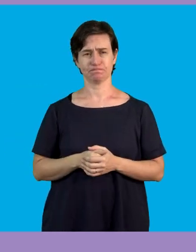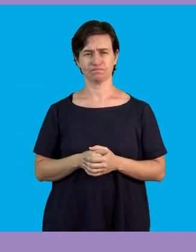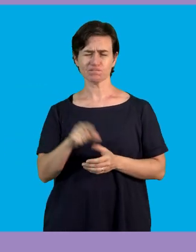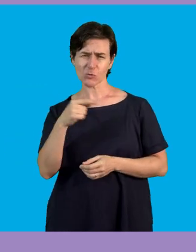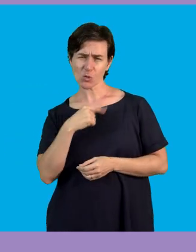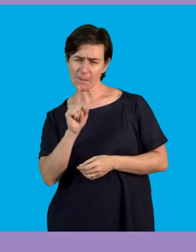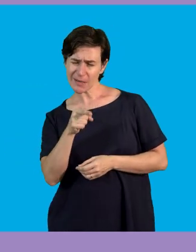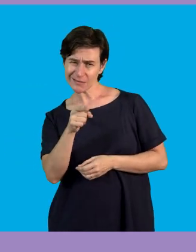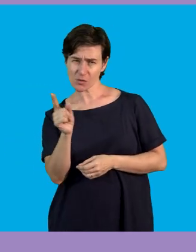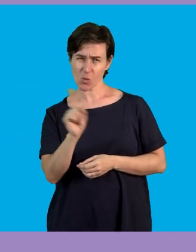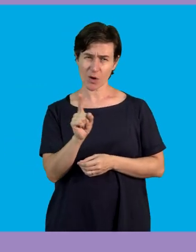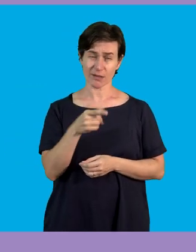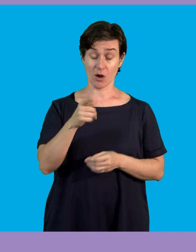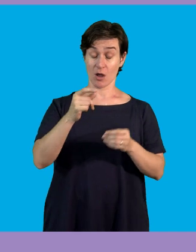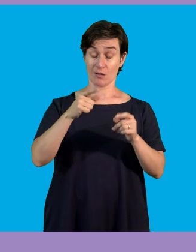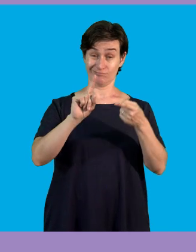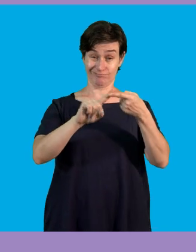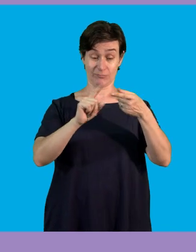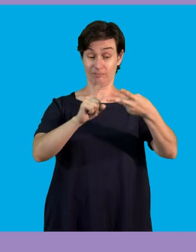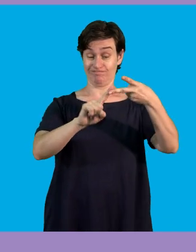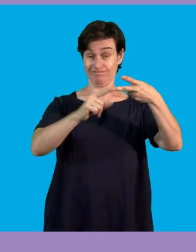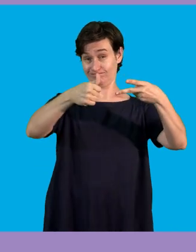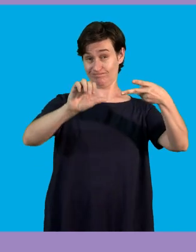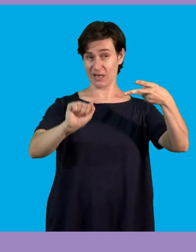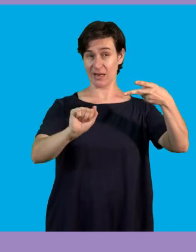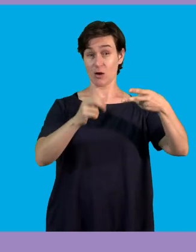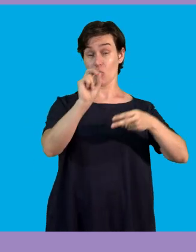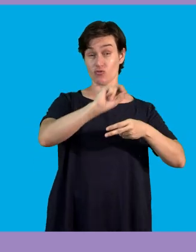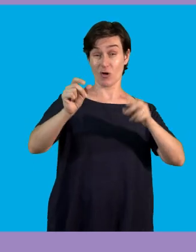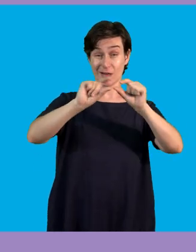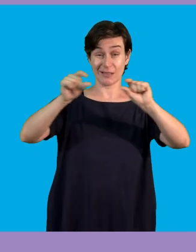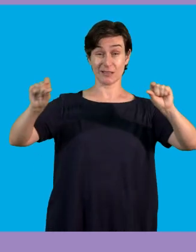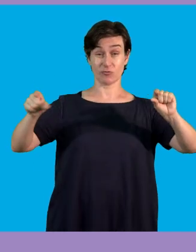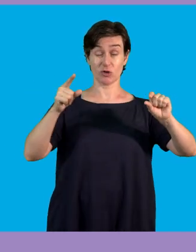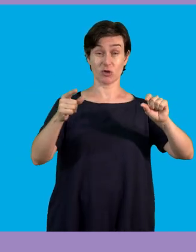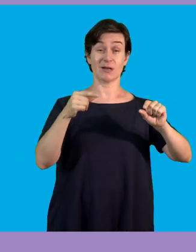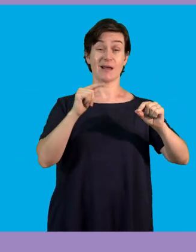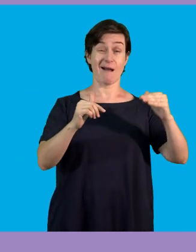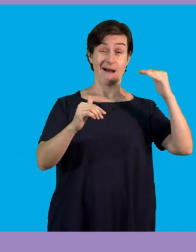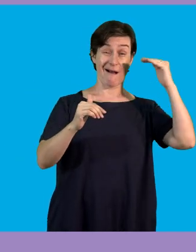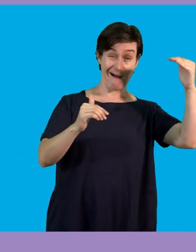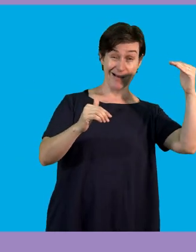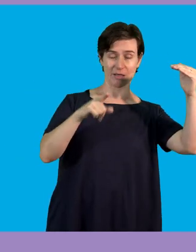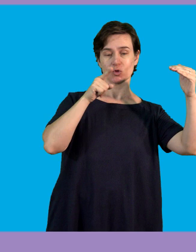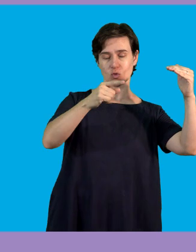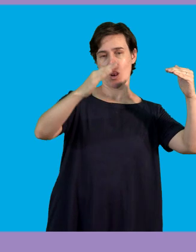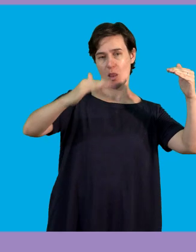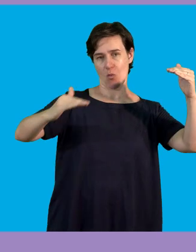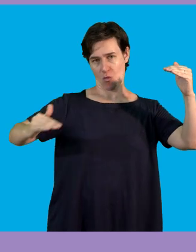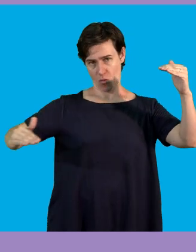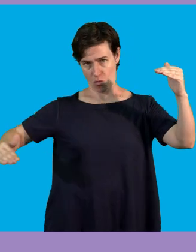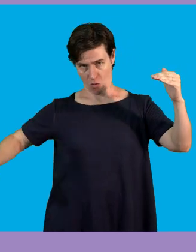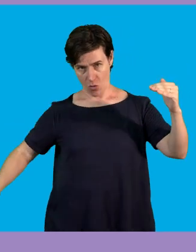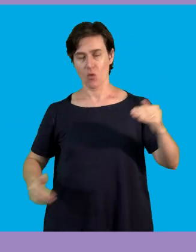3a. First thing we have to do is to write the expression in descending order. Descending order